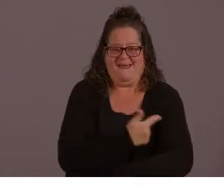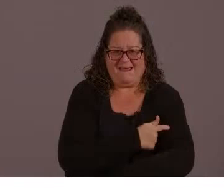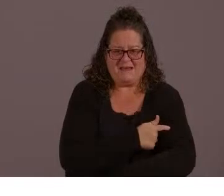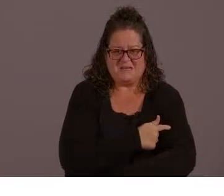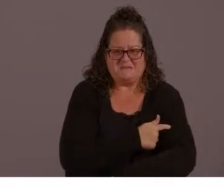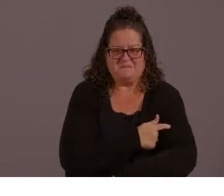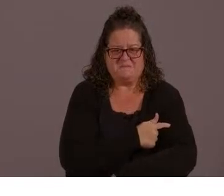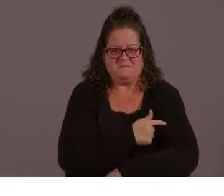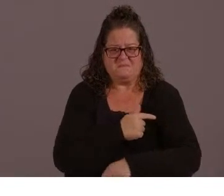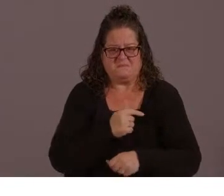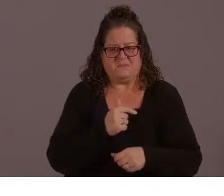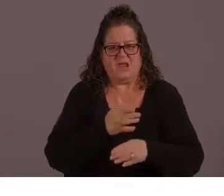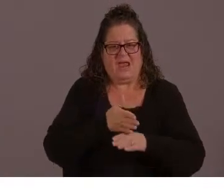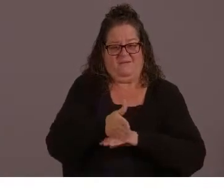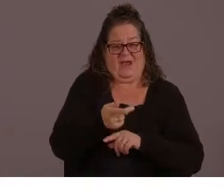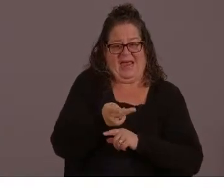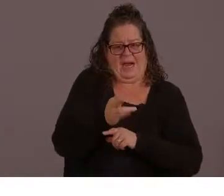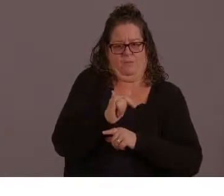April.